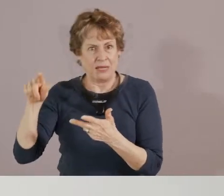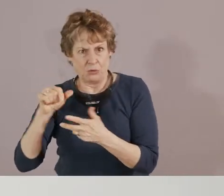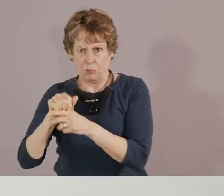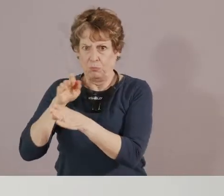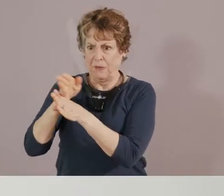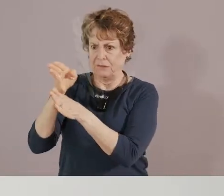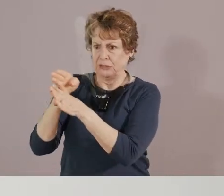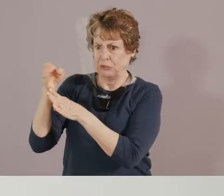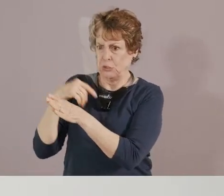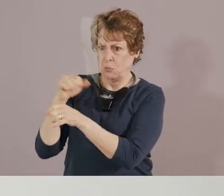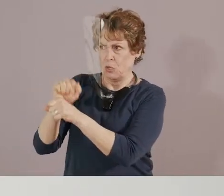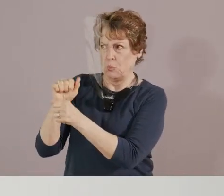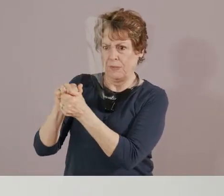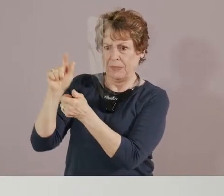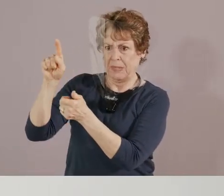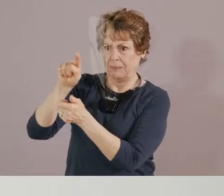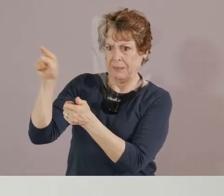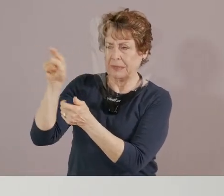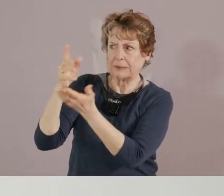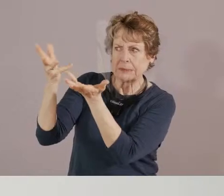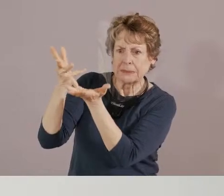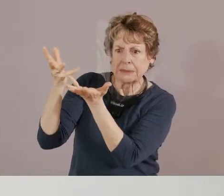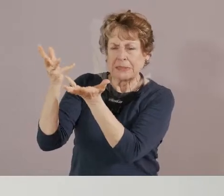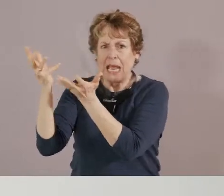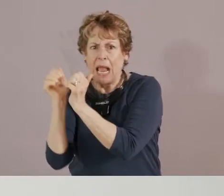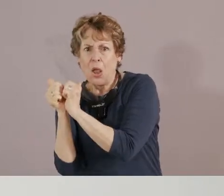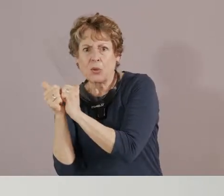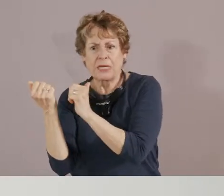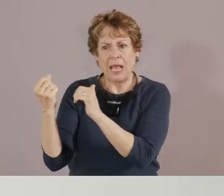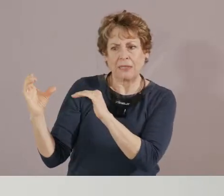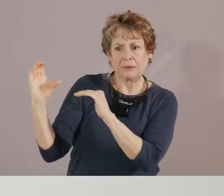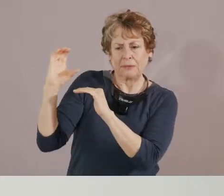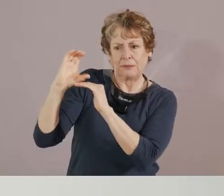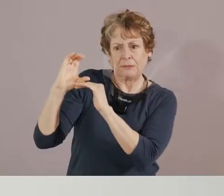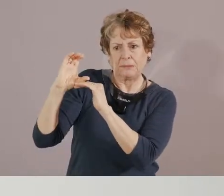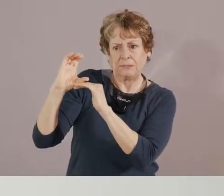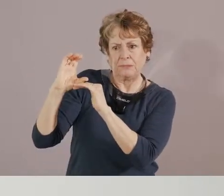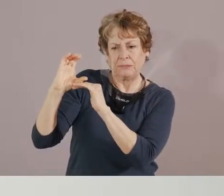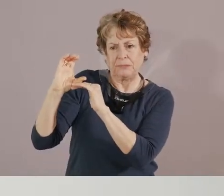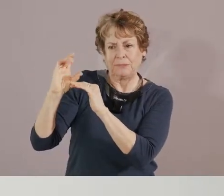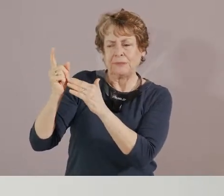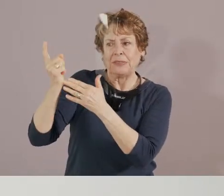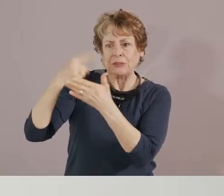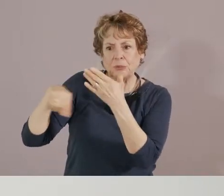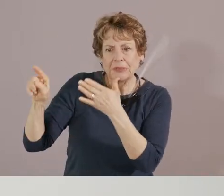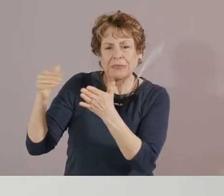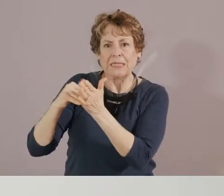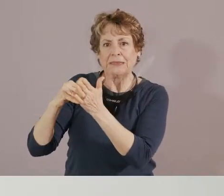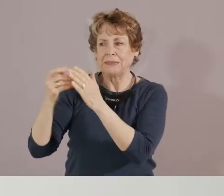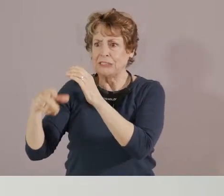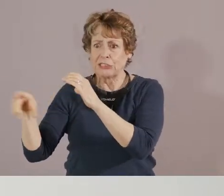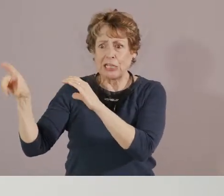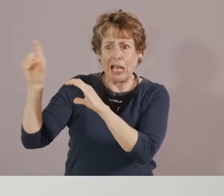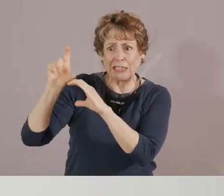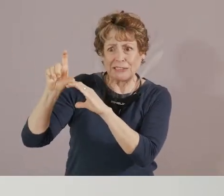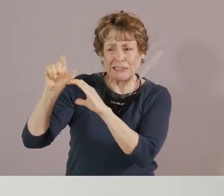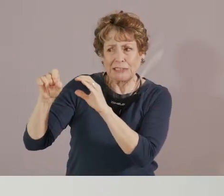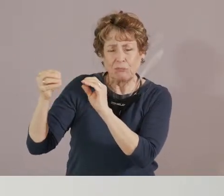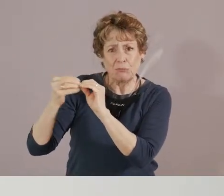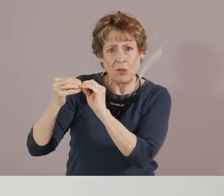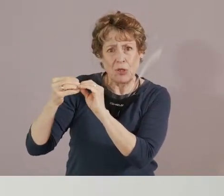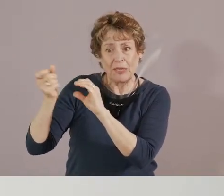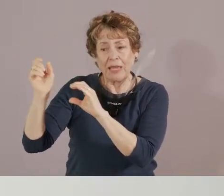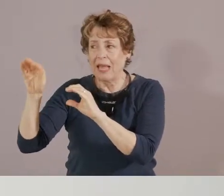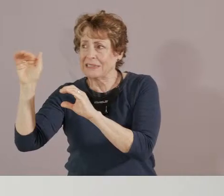over a week to get these requests. I know that they are looking at State Farm as kind of a model for the 24/7 vaccination